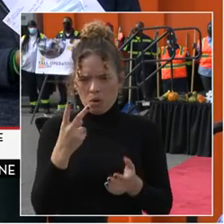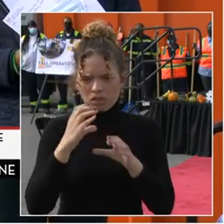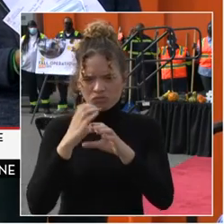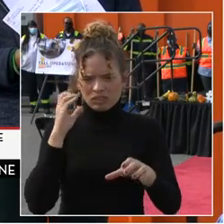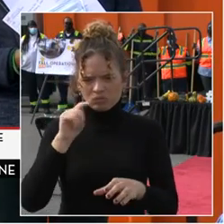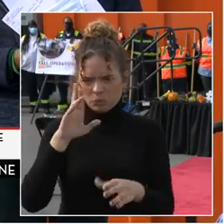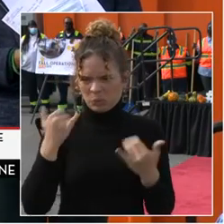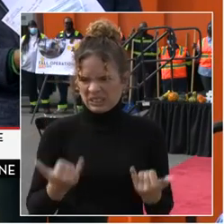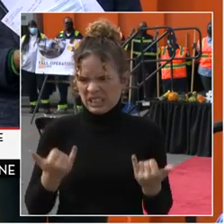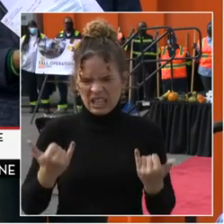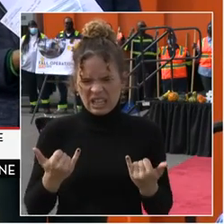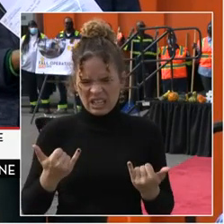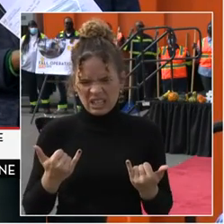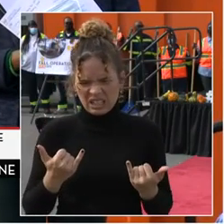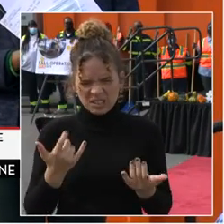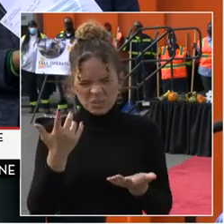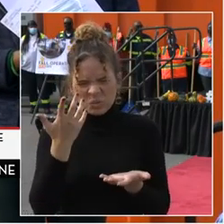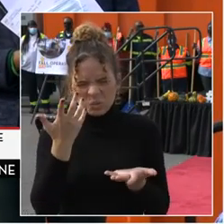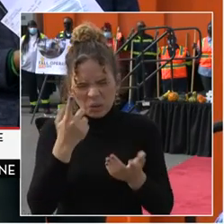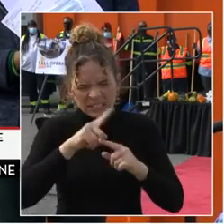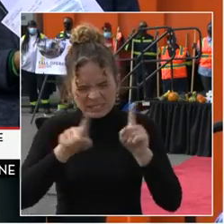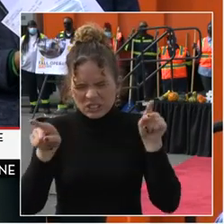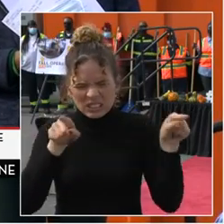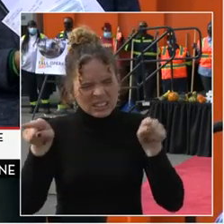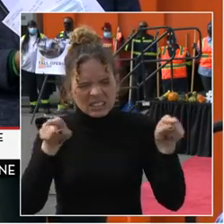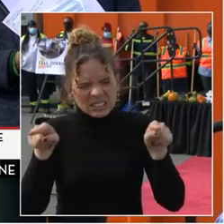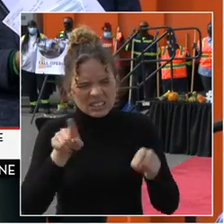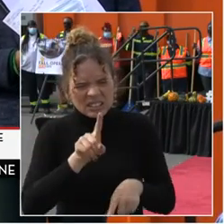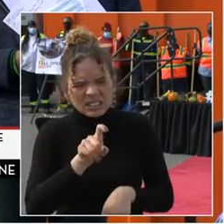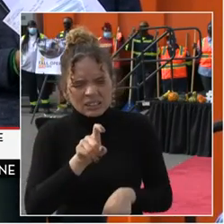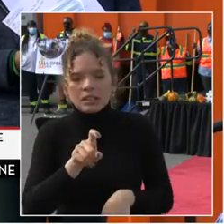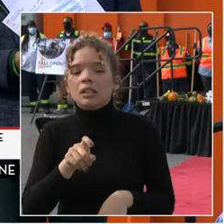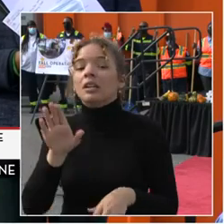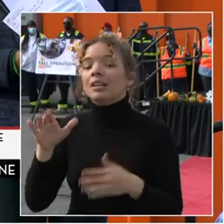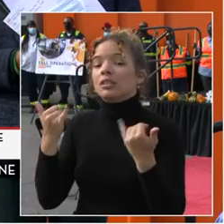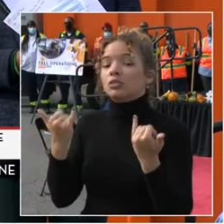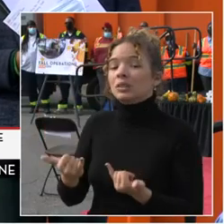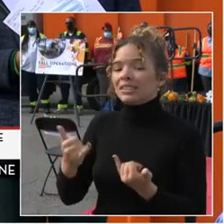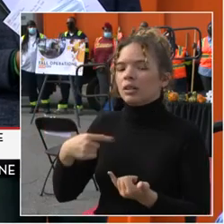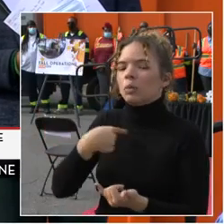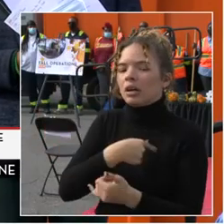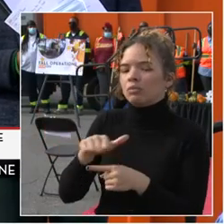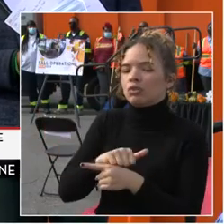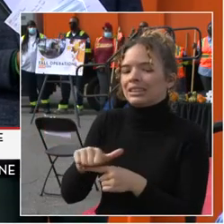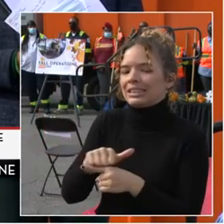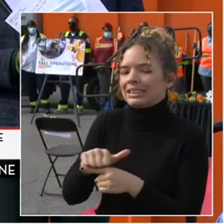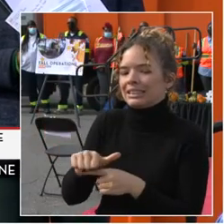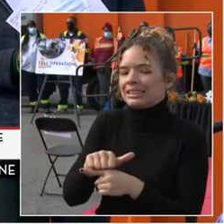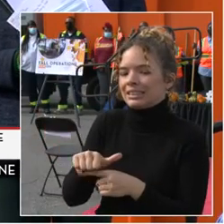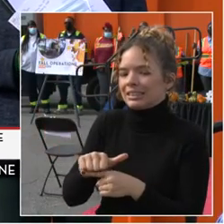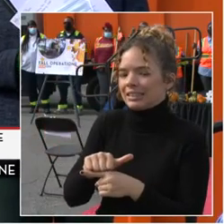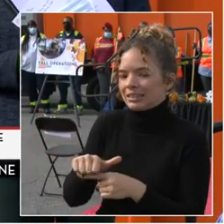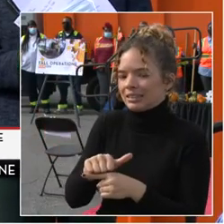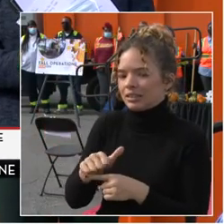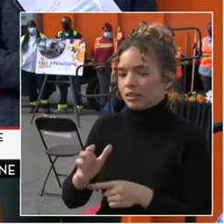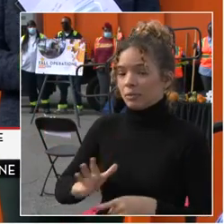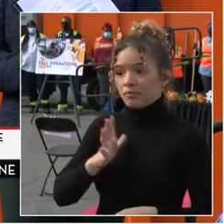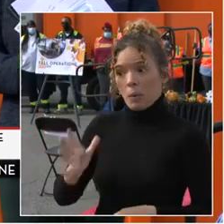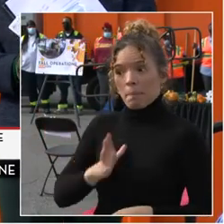leaves. They're training today. We begin officially the leaf season on Monday, but we have crews training